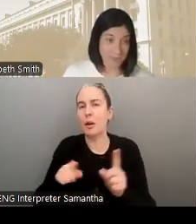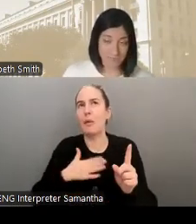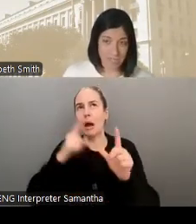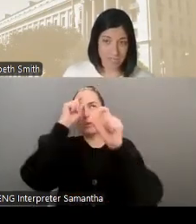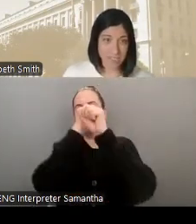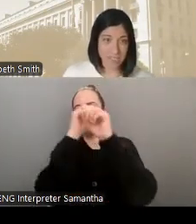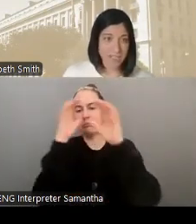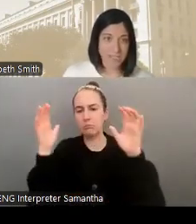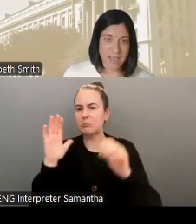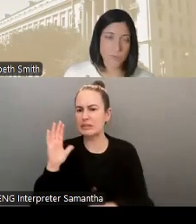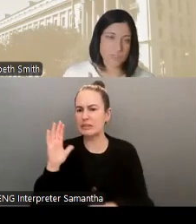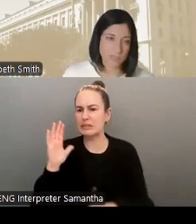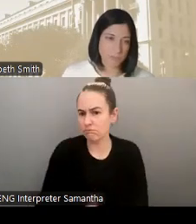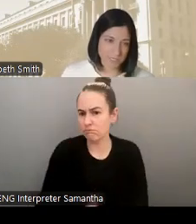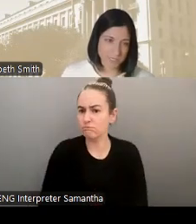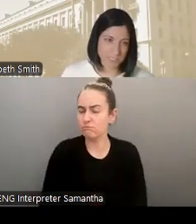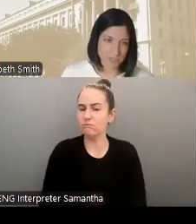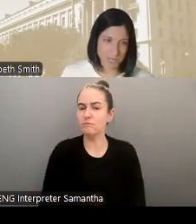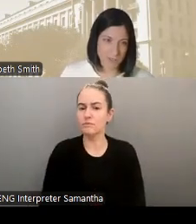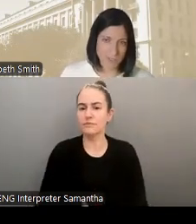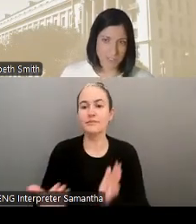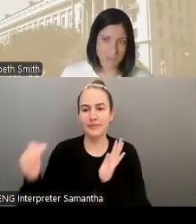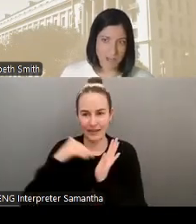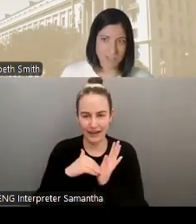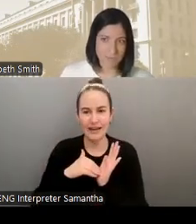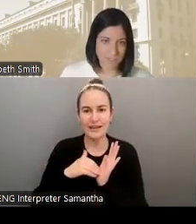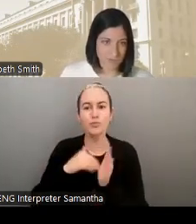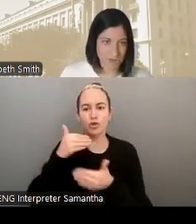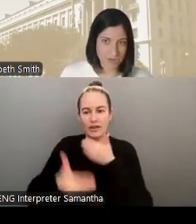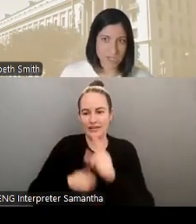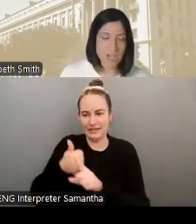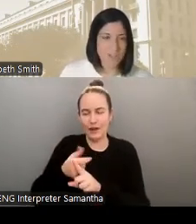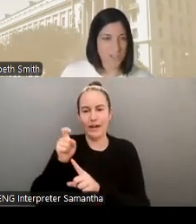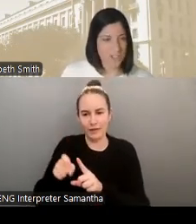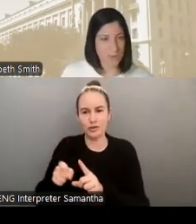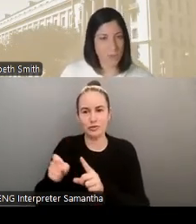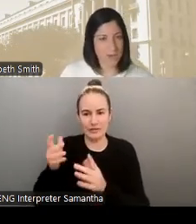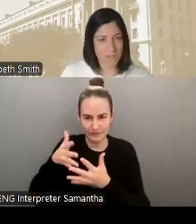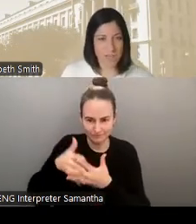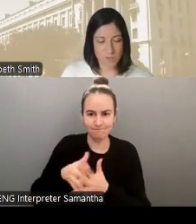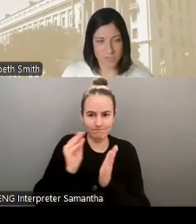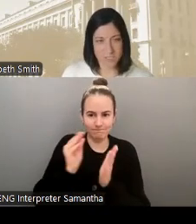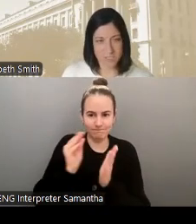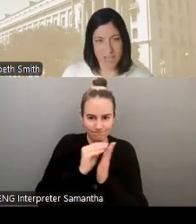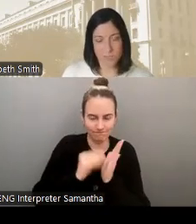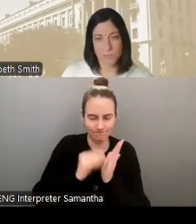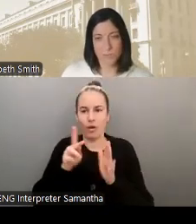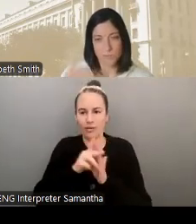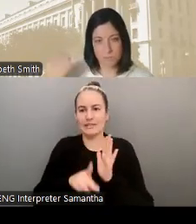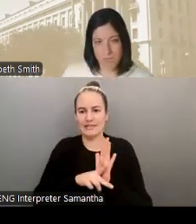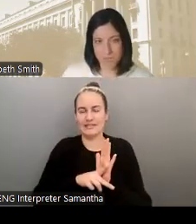that sounds fine. Again, we would need the process to be documented in policy and procedure, and just that whatever is documented